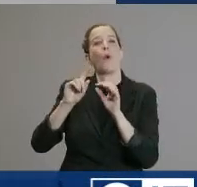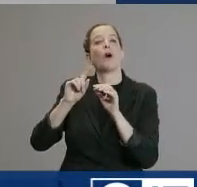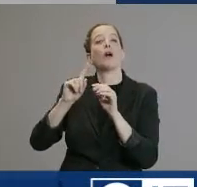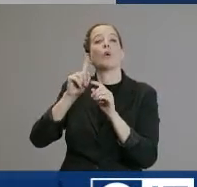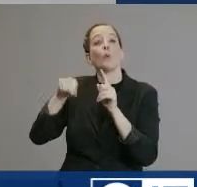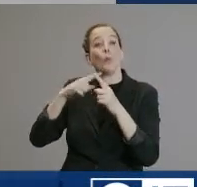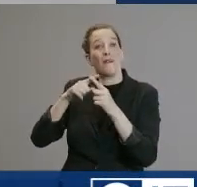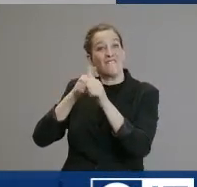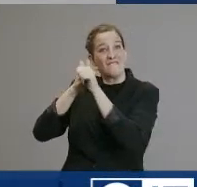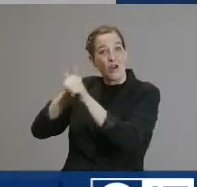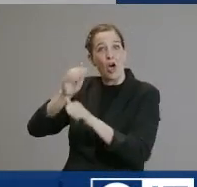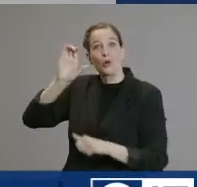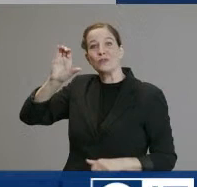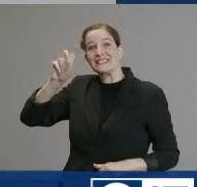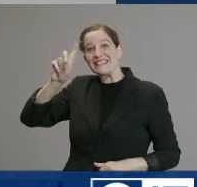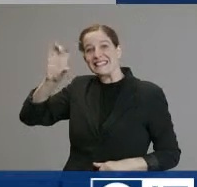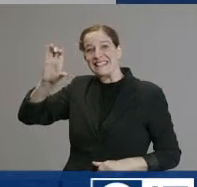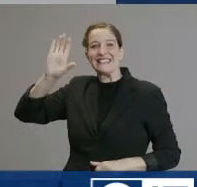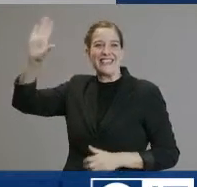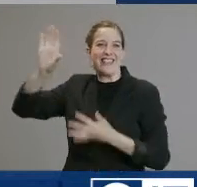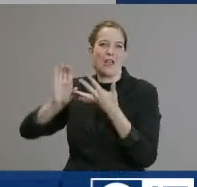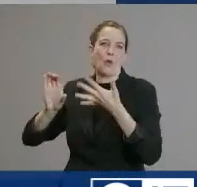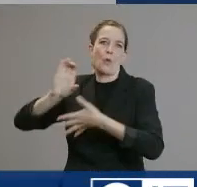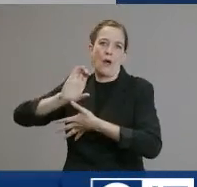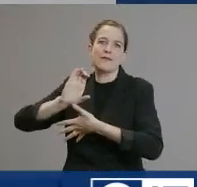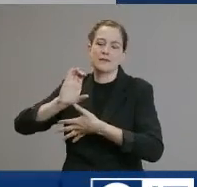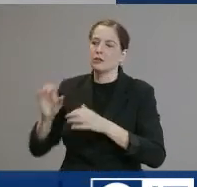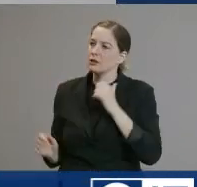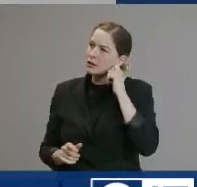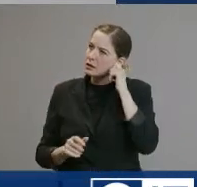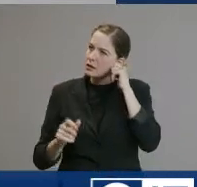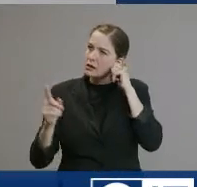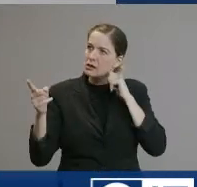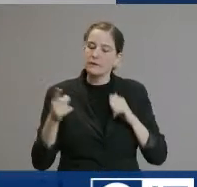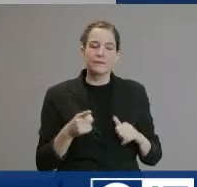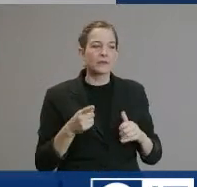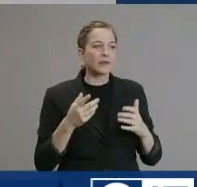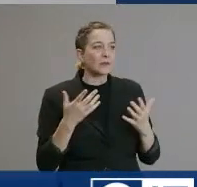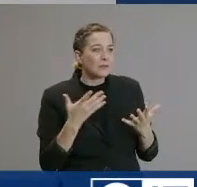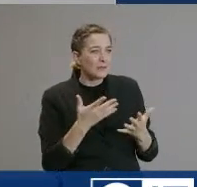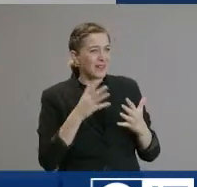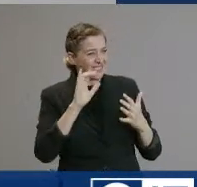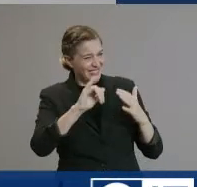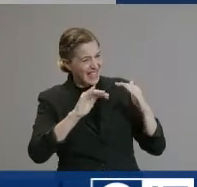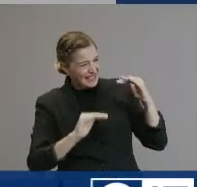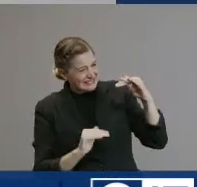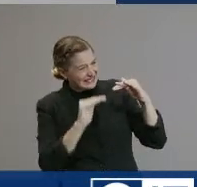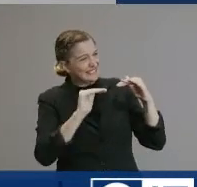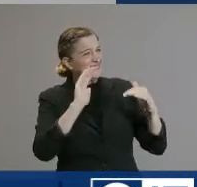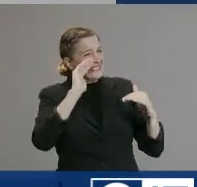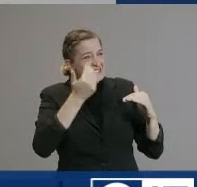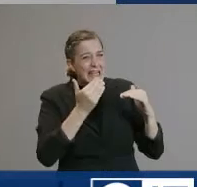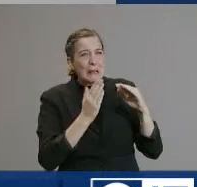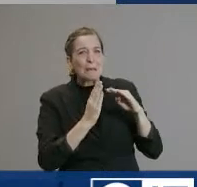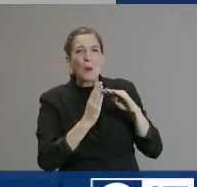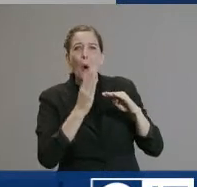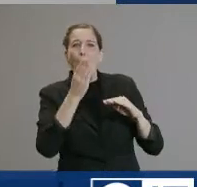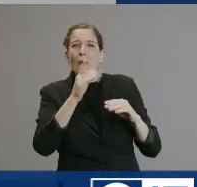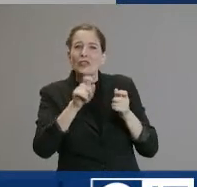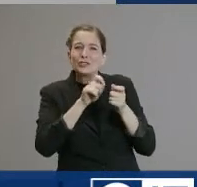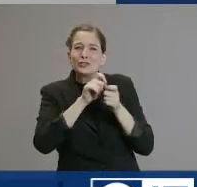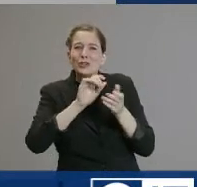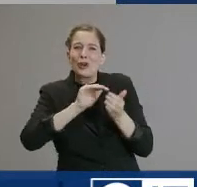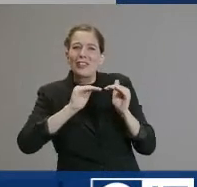when we're above a certain level, though, which you're trying to avoid. We are not at a crisis care. I know. Okay, we have hospital beds, ICU beds,